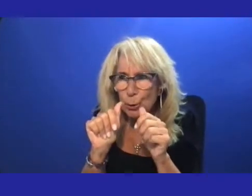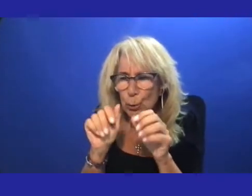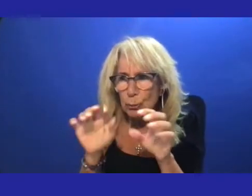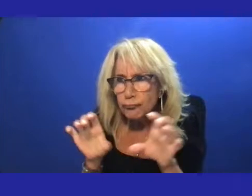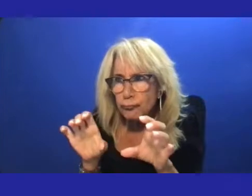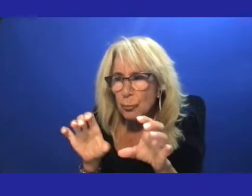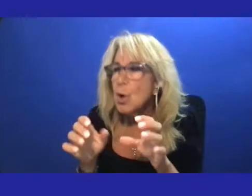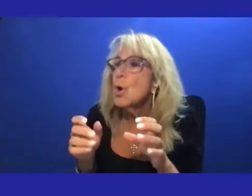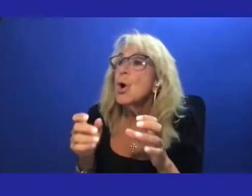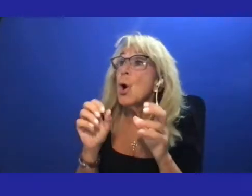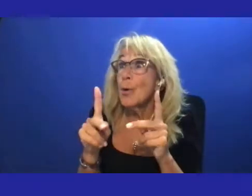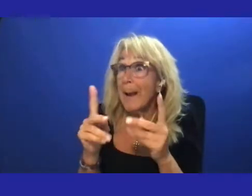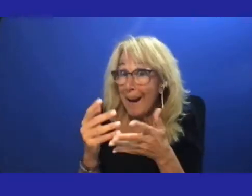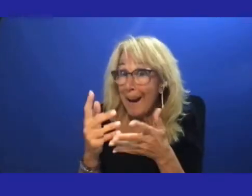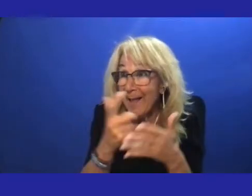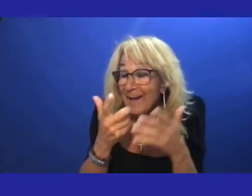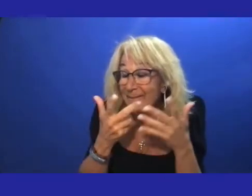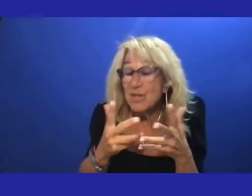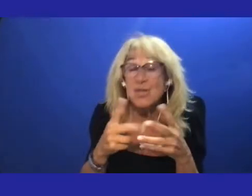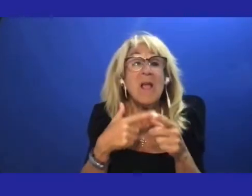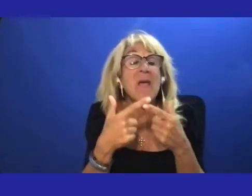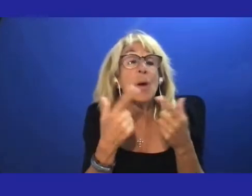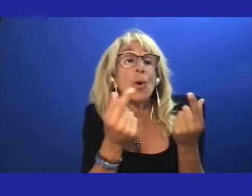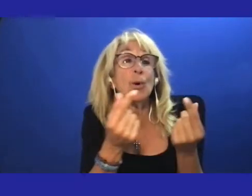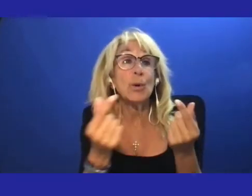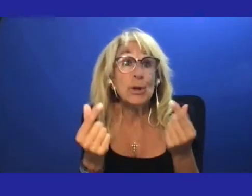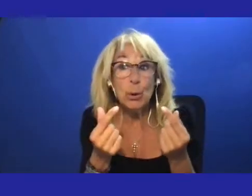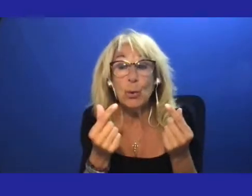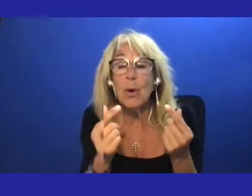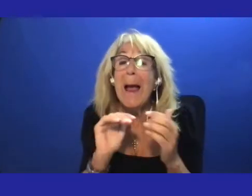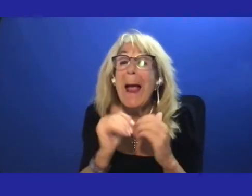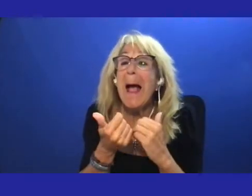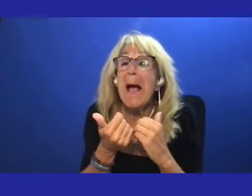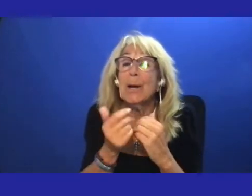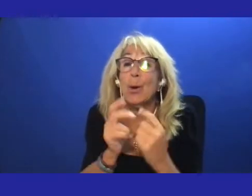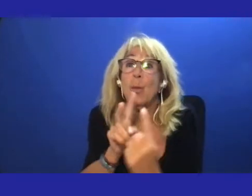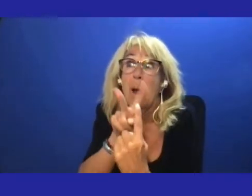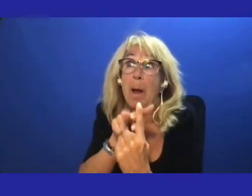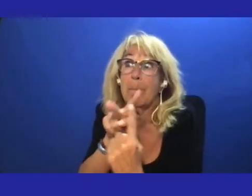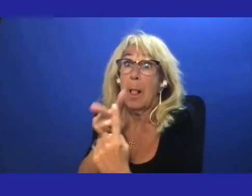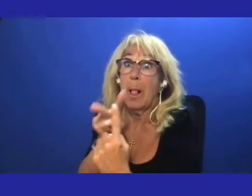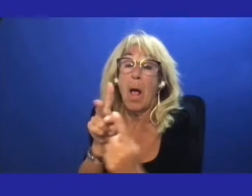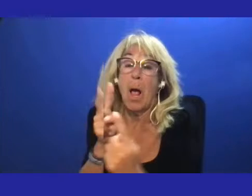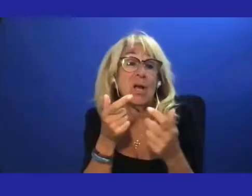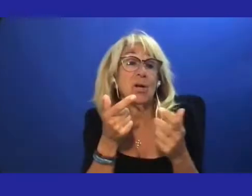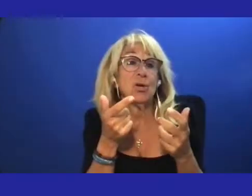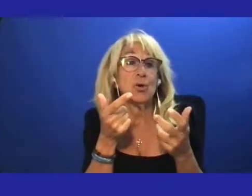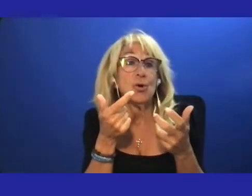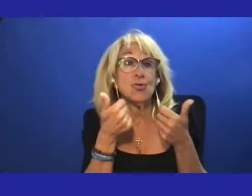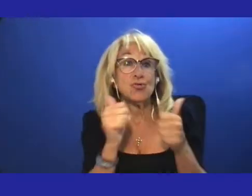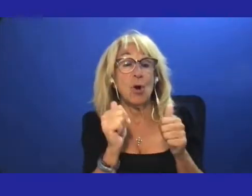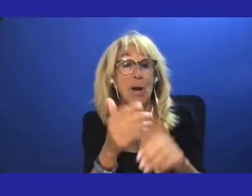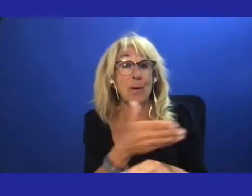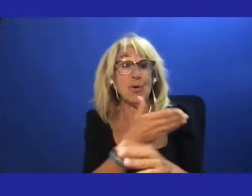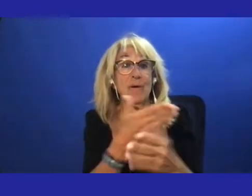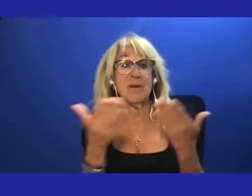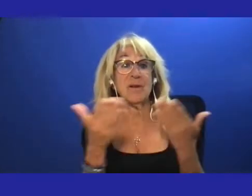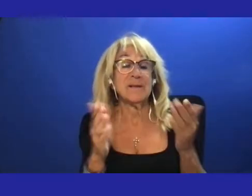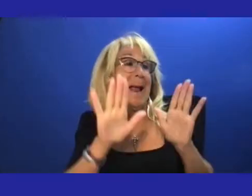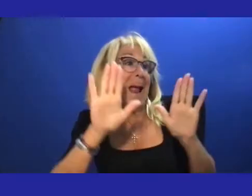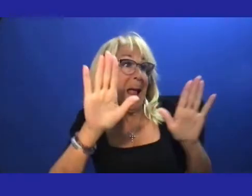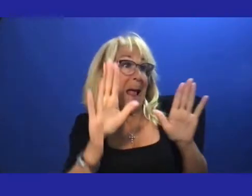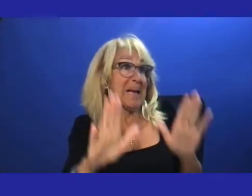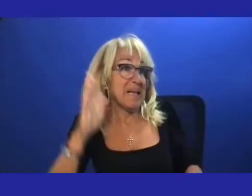do with it? Where are we? How are we utilizing it to try to improve things? So excellent